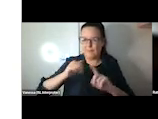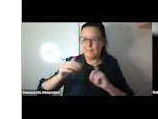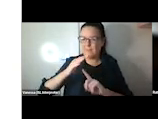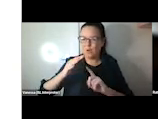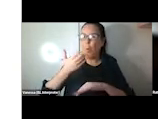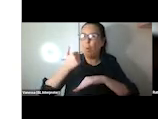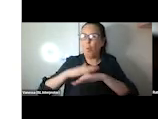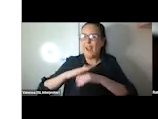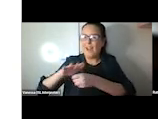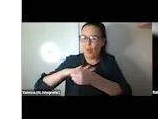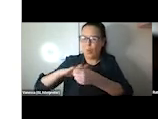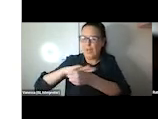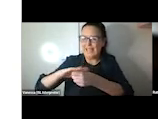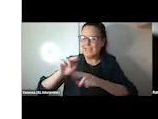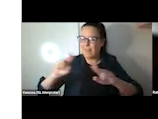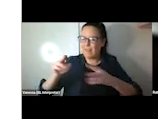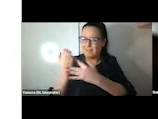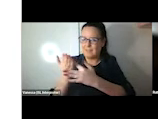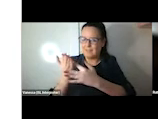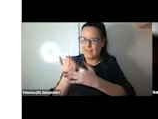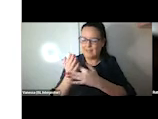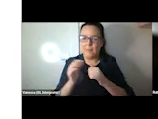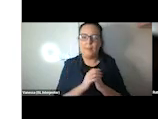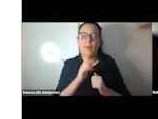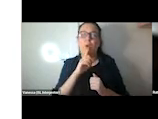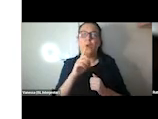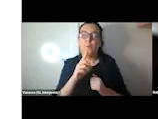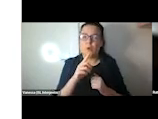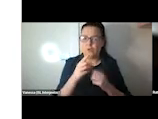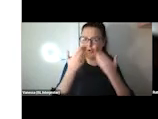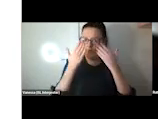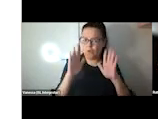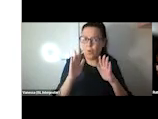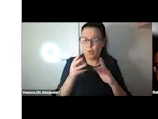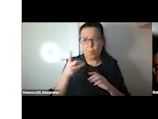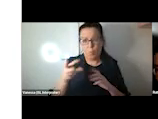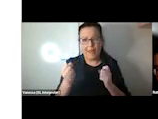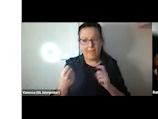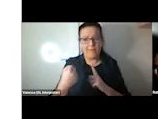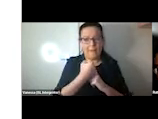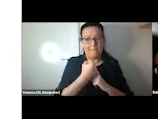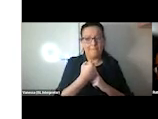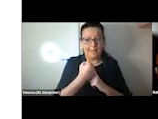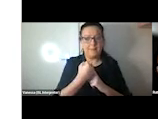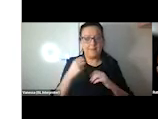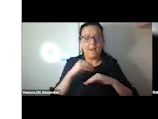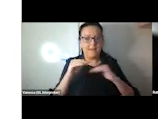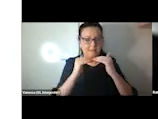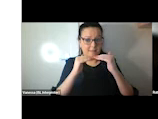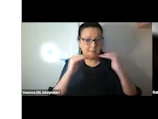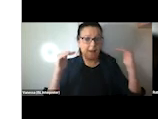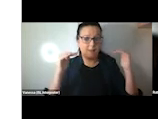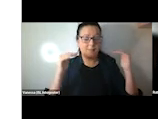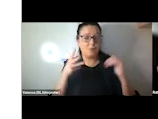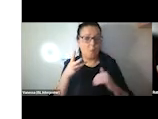But it appears that the Act is going to have an impact on standards. There's a draft standardization request has